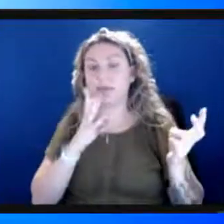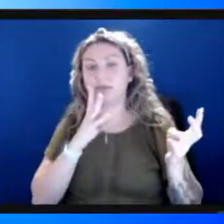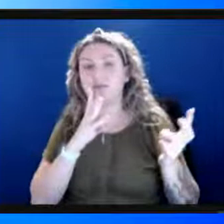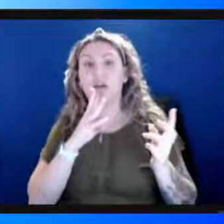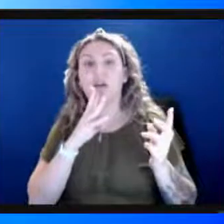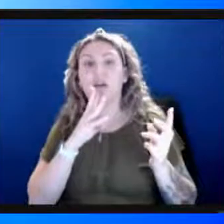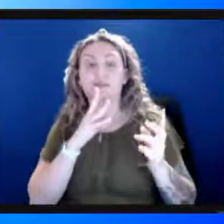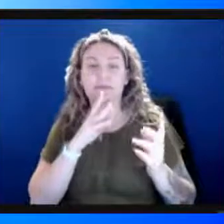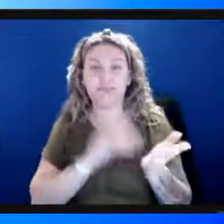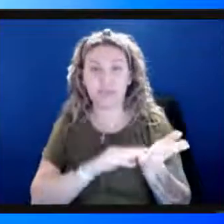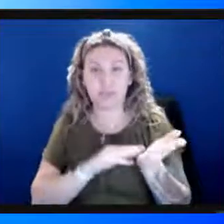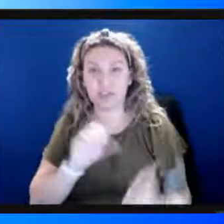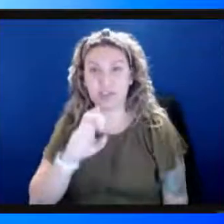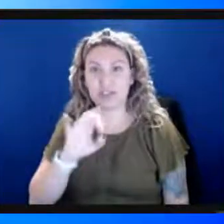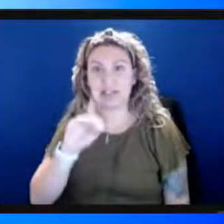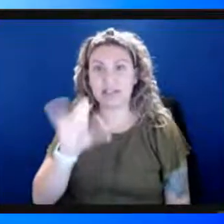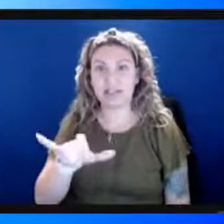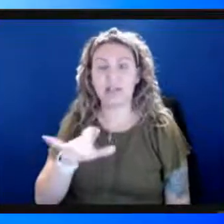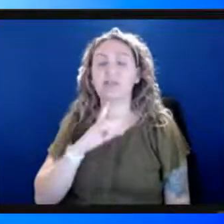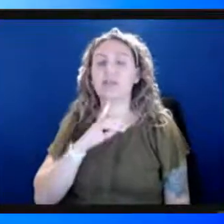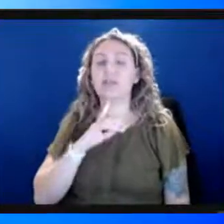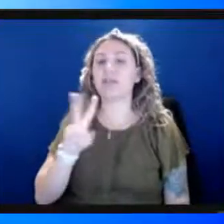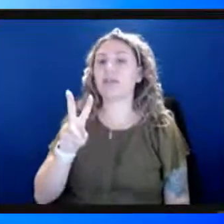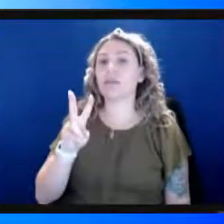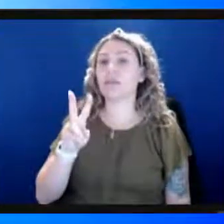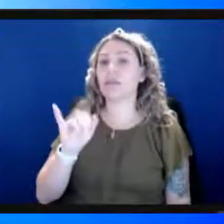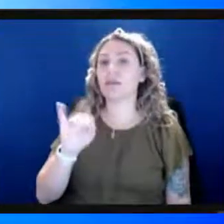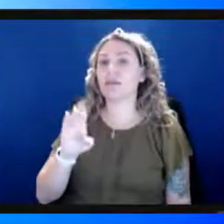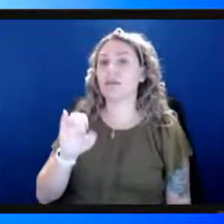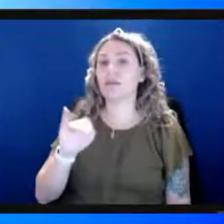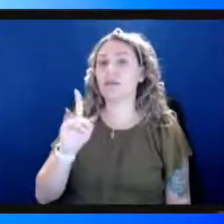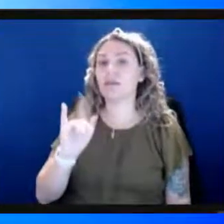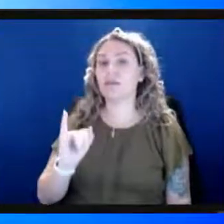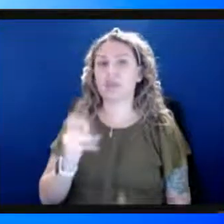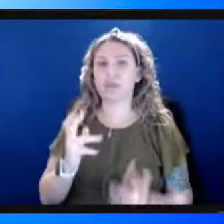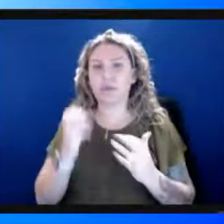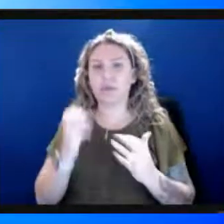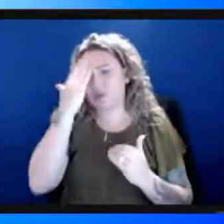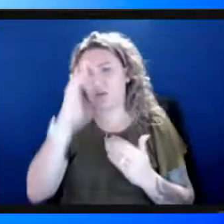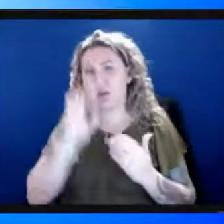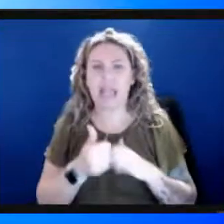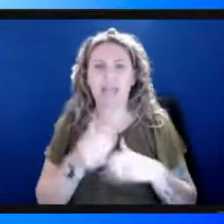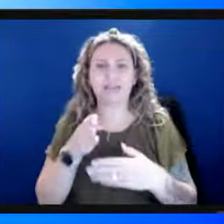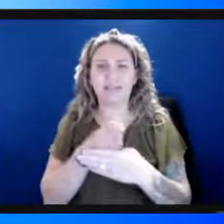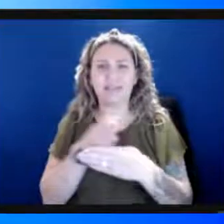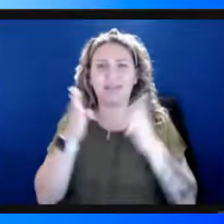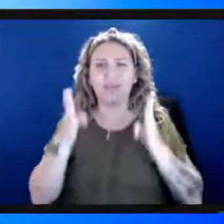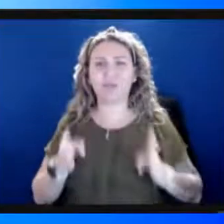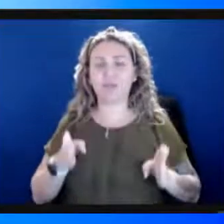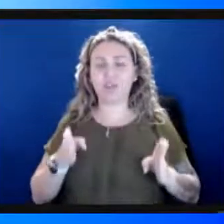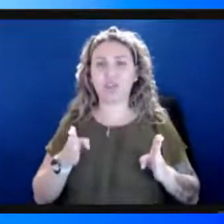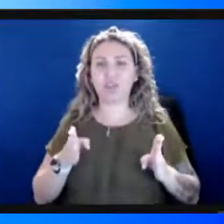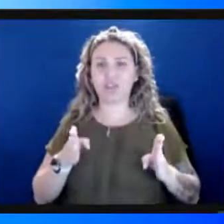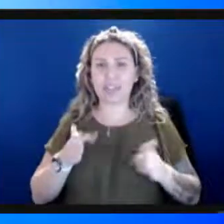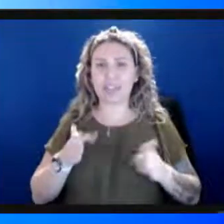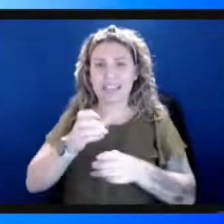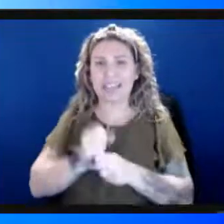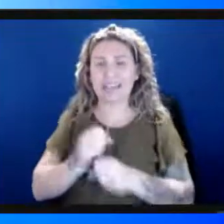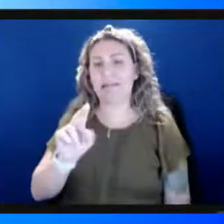quite a bit. Vicky wants to know, how does the average person get a hold of Narcan to have it